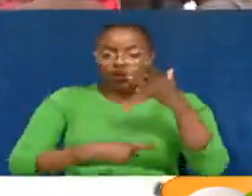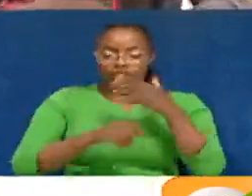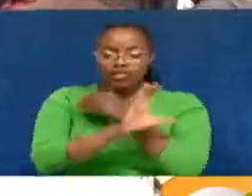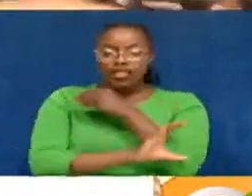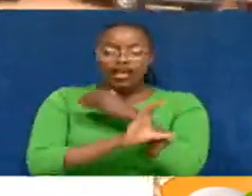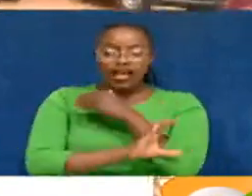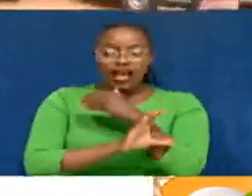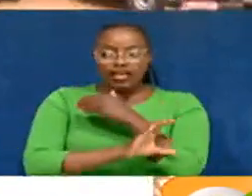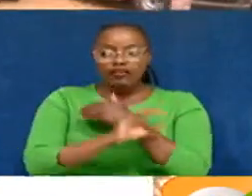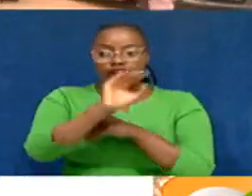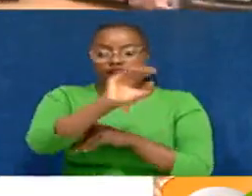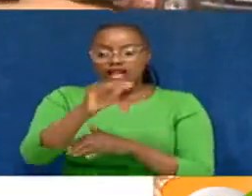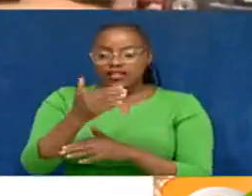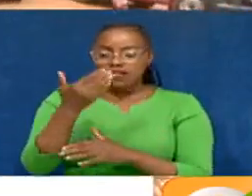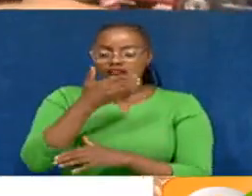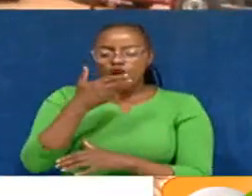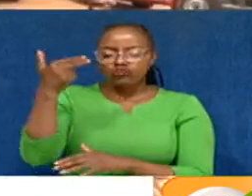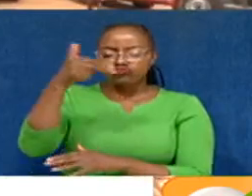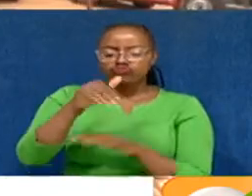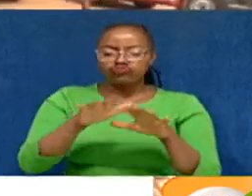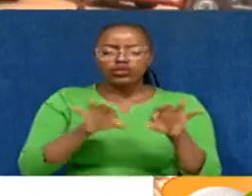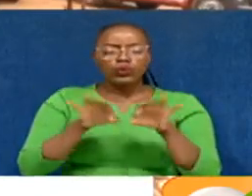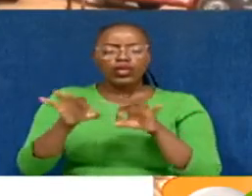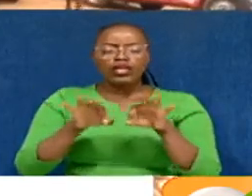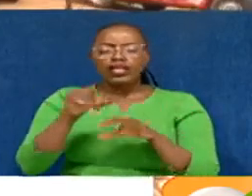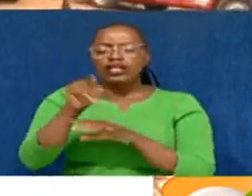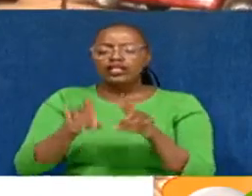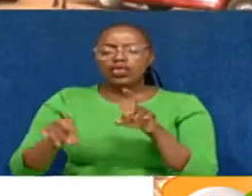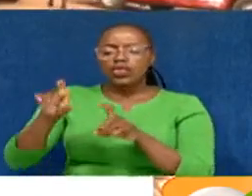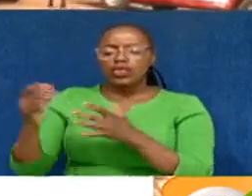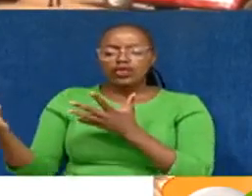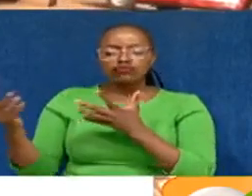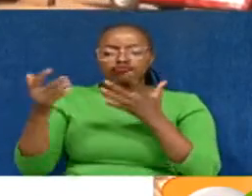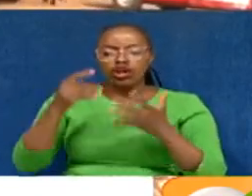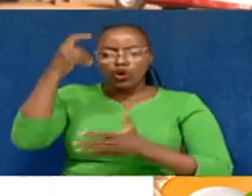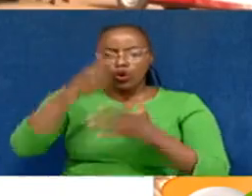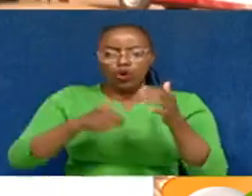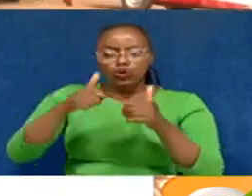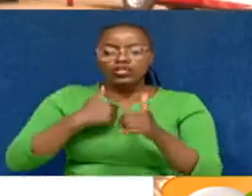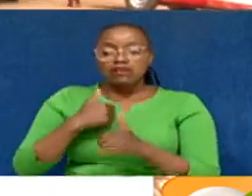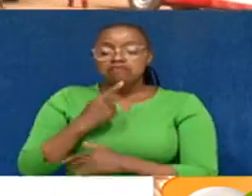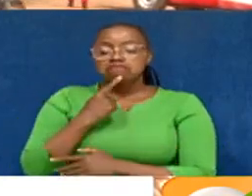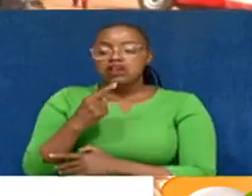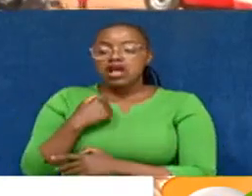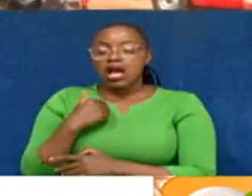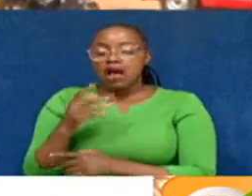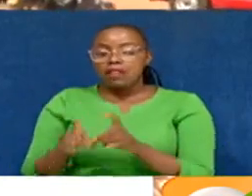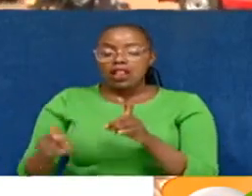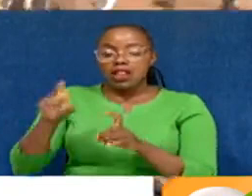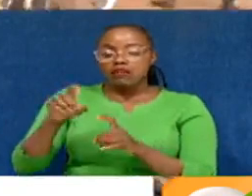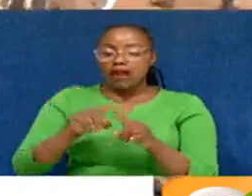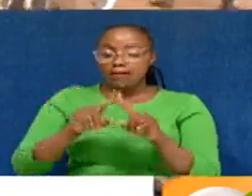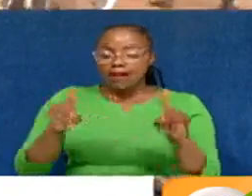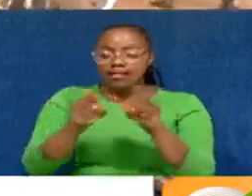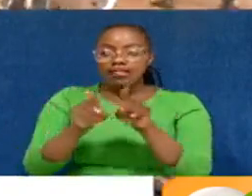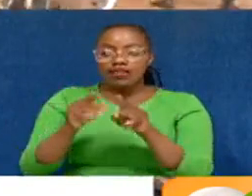country and have asked the oil marketing companies to explain the increased import cost that they are alleging wasn't incurred.